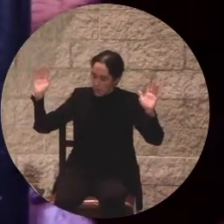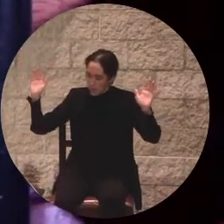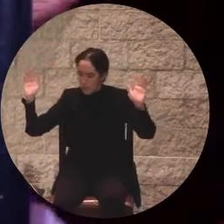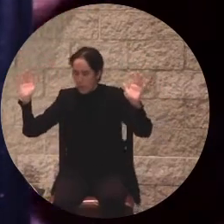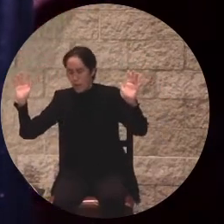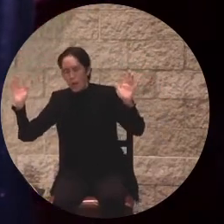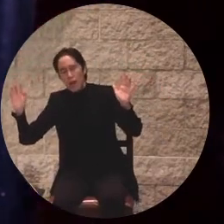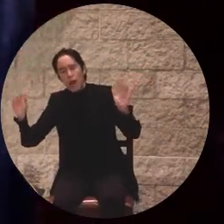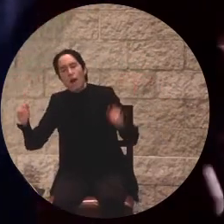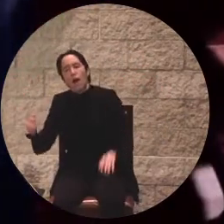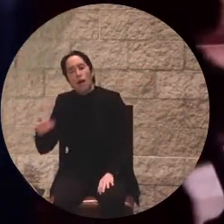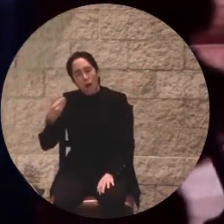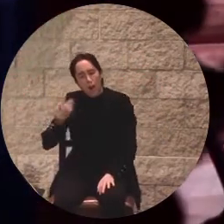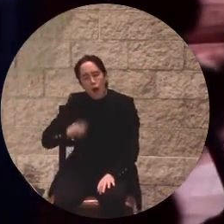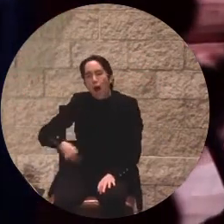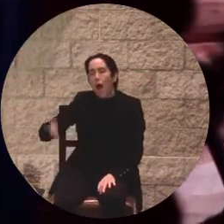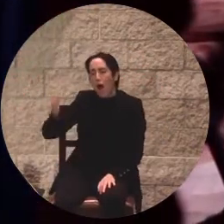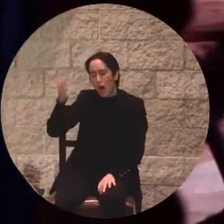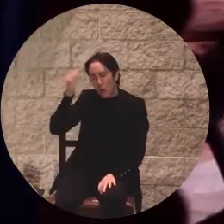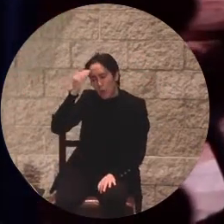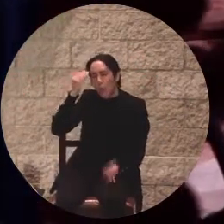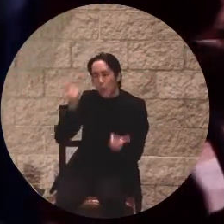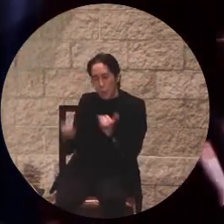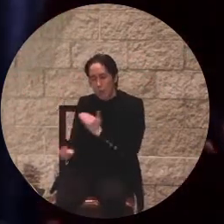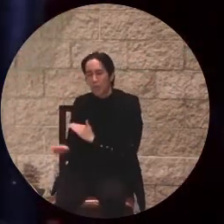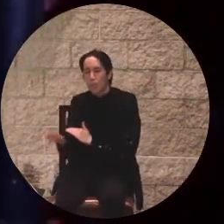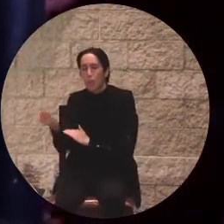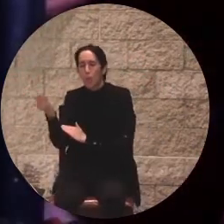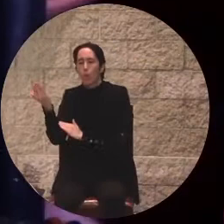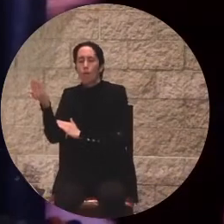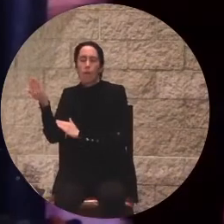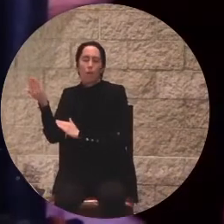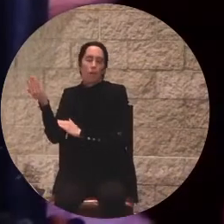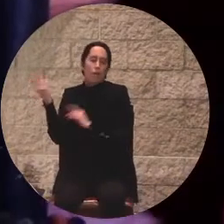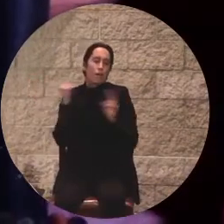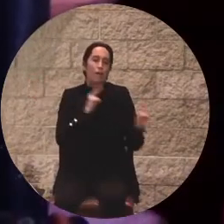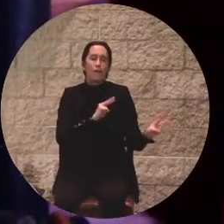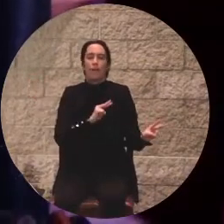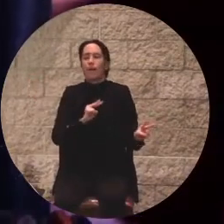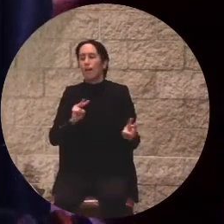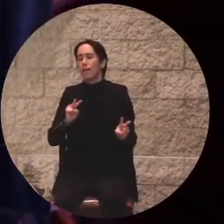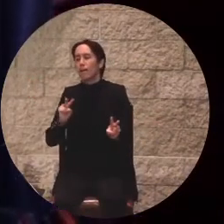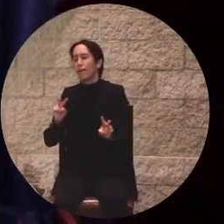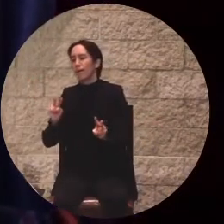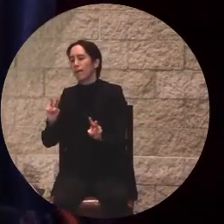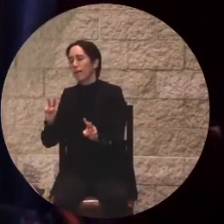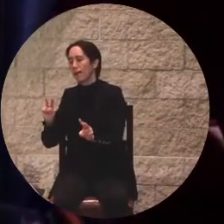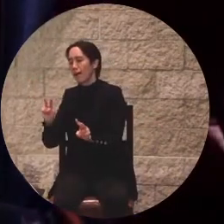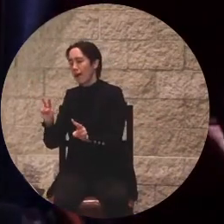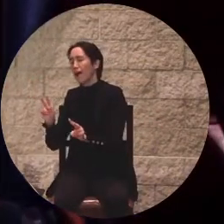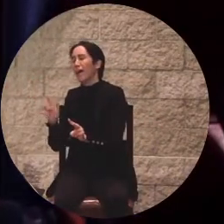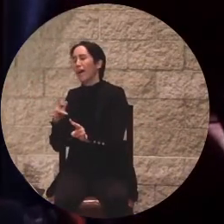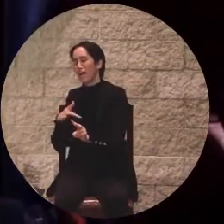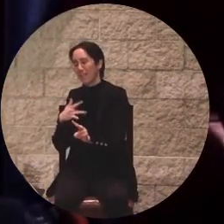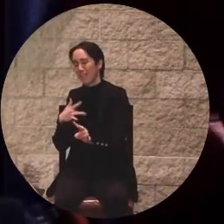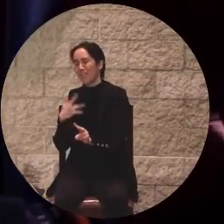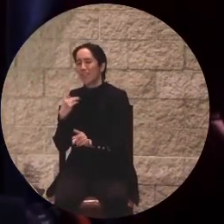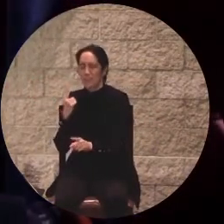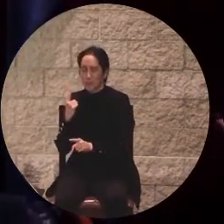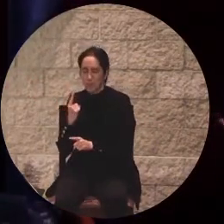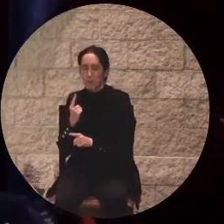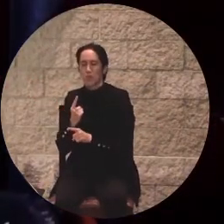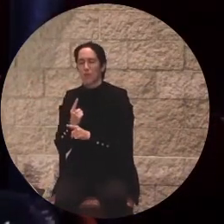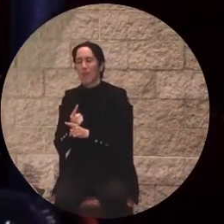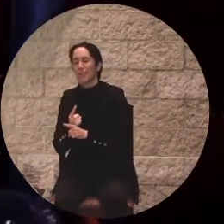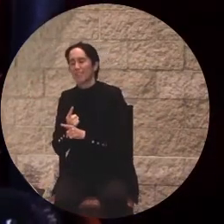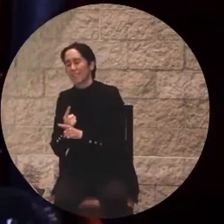And I knew this morning scene would make me feel that all is right.